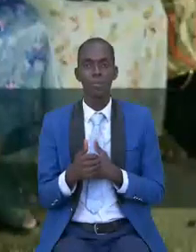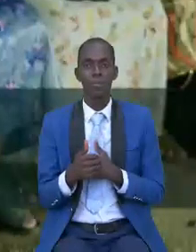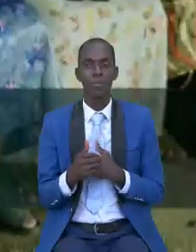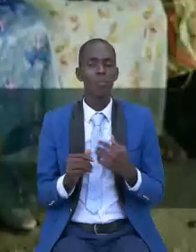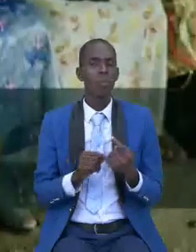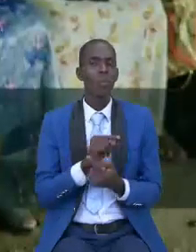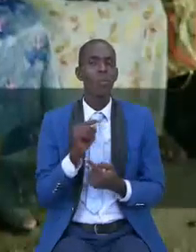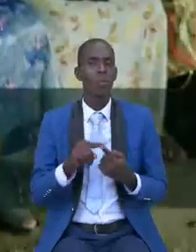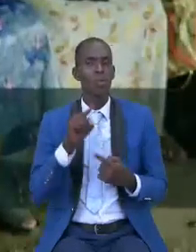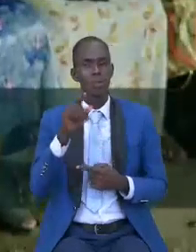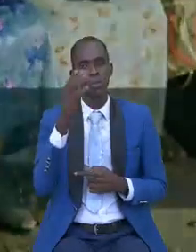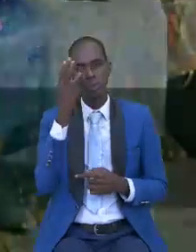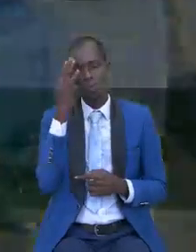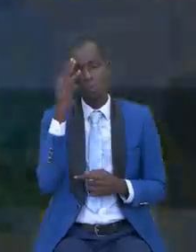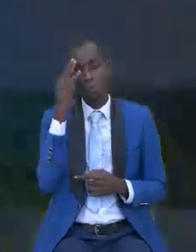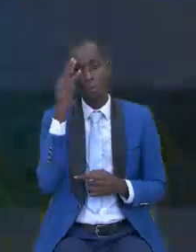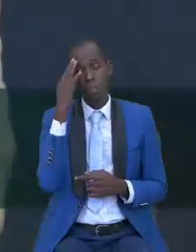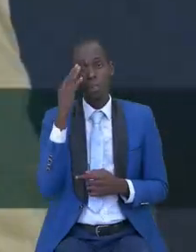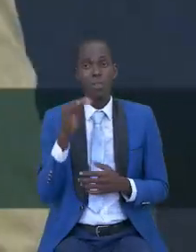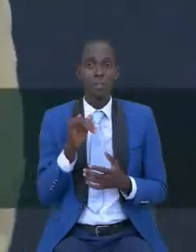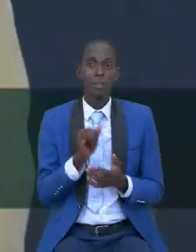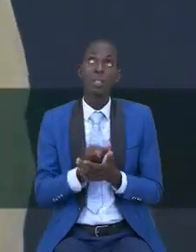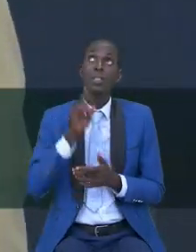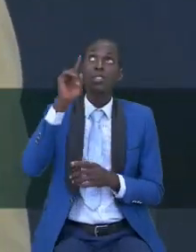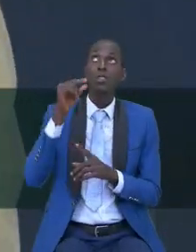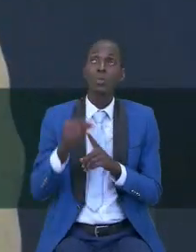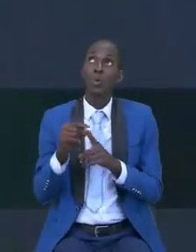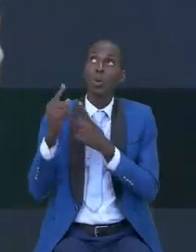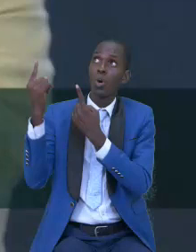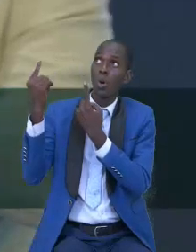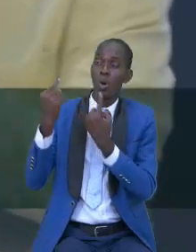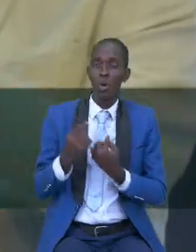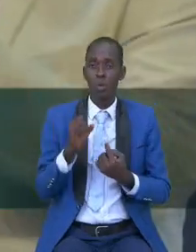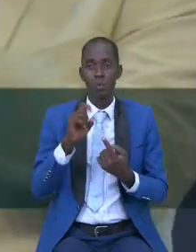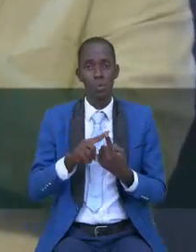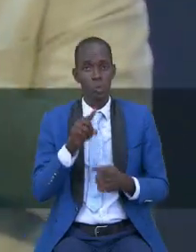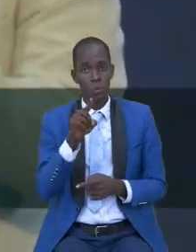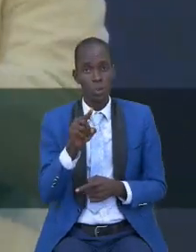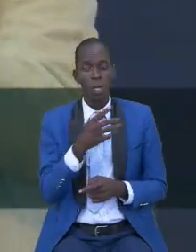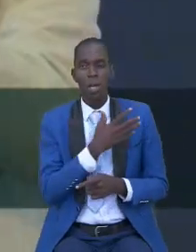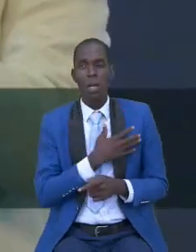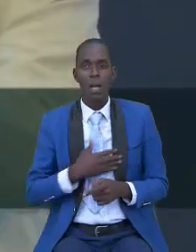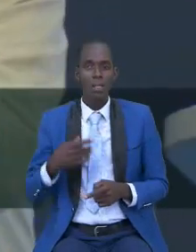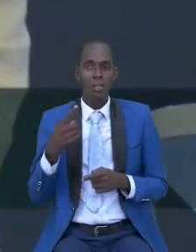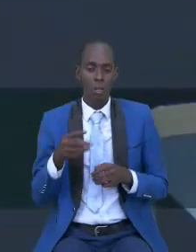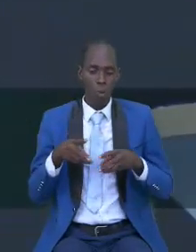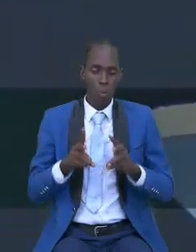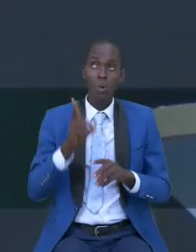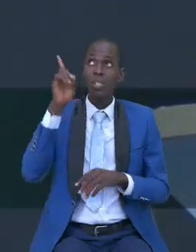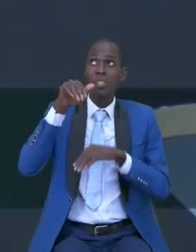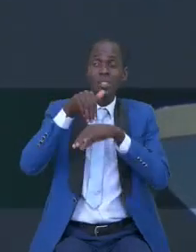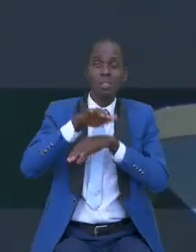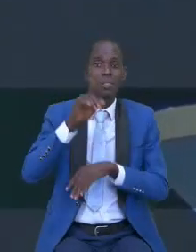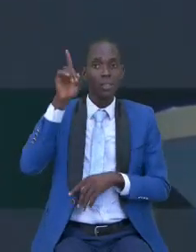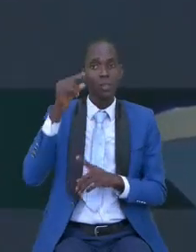When you know that his word comes to you, and that the way he sends his